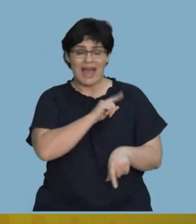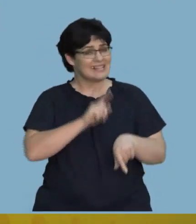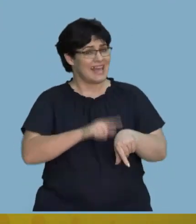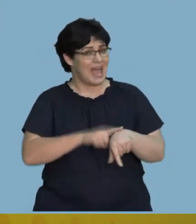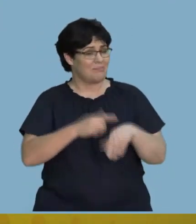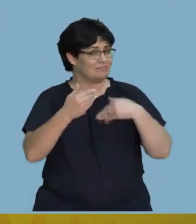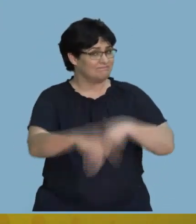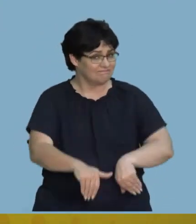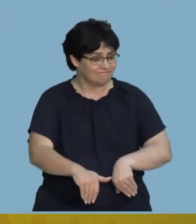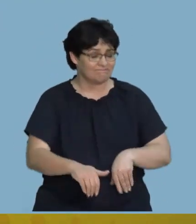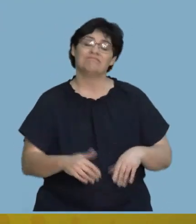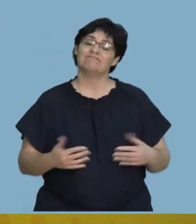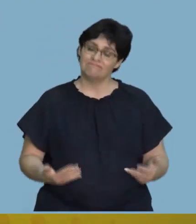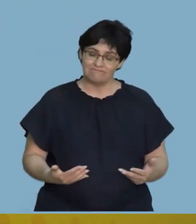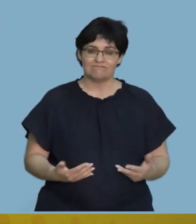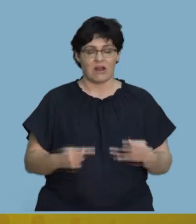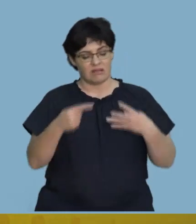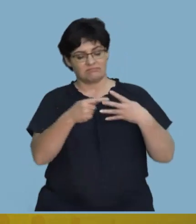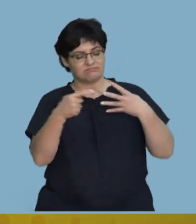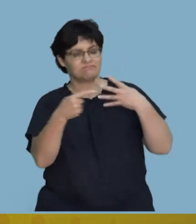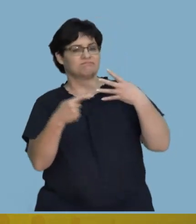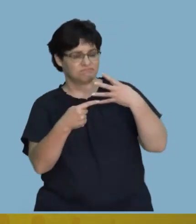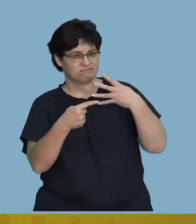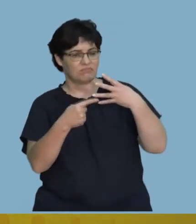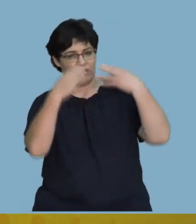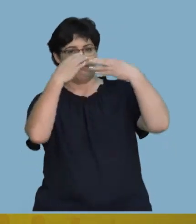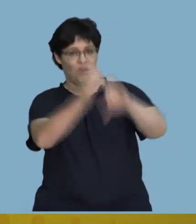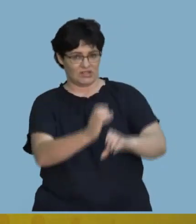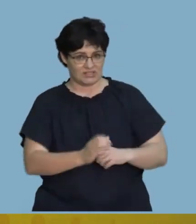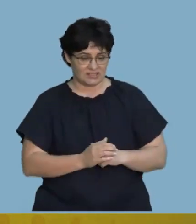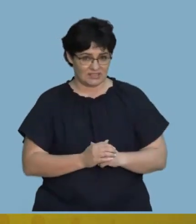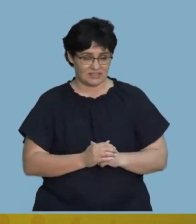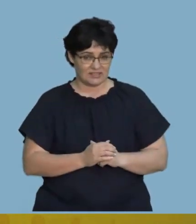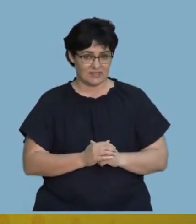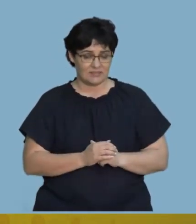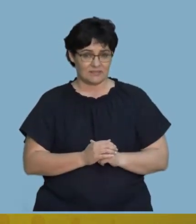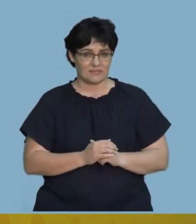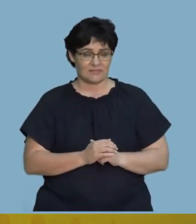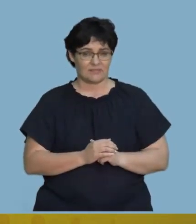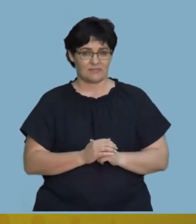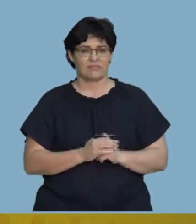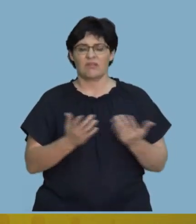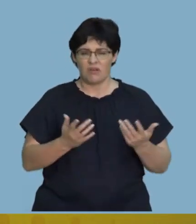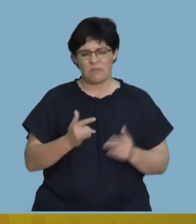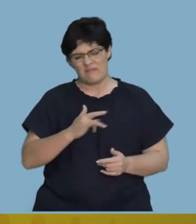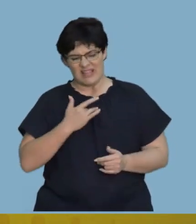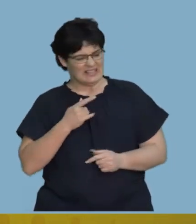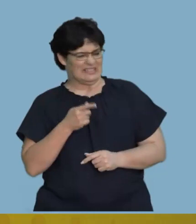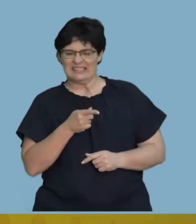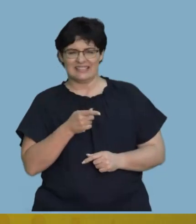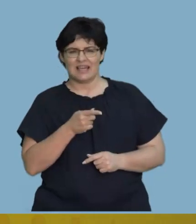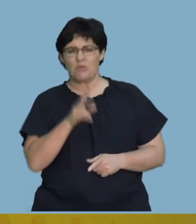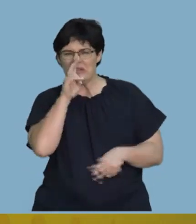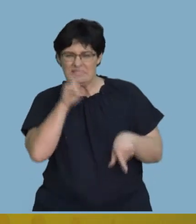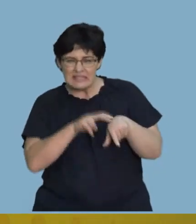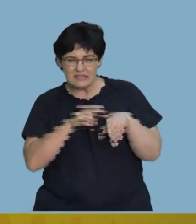constraints, we will focus on certain aspects that we genuinely, feel that you need to polish